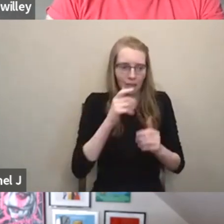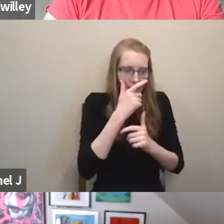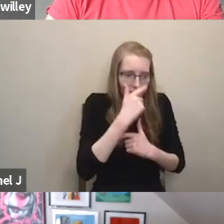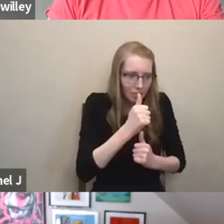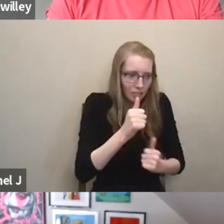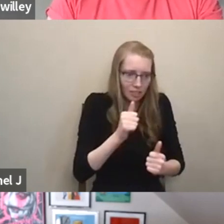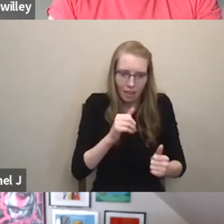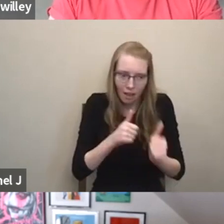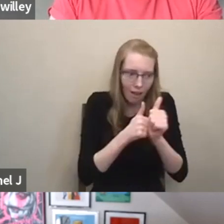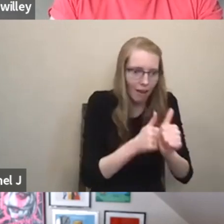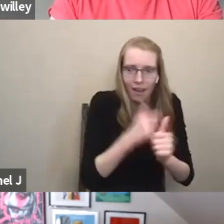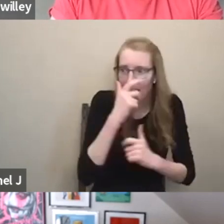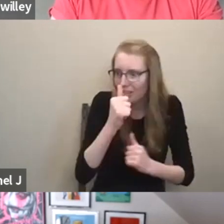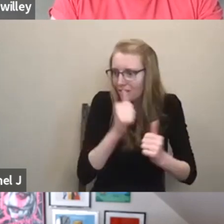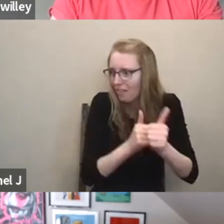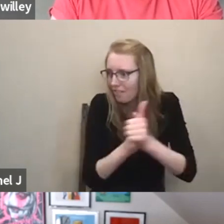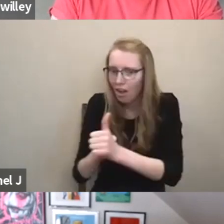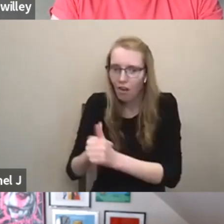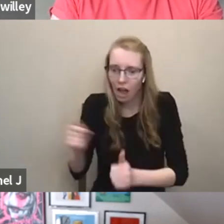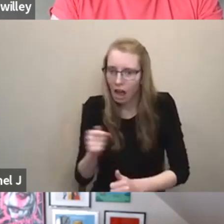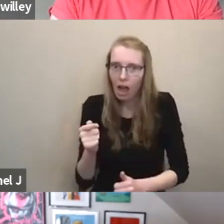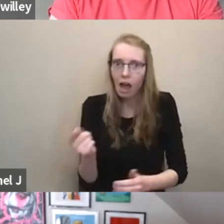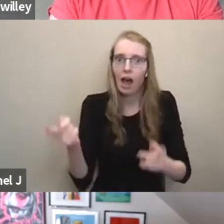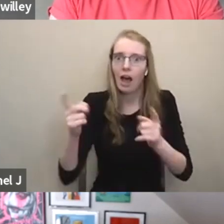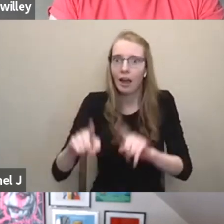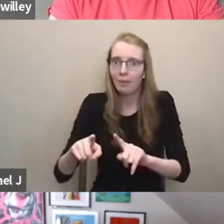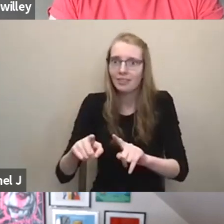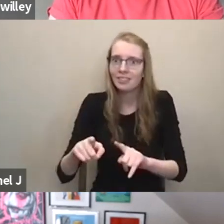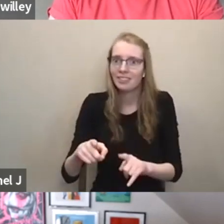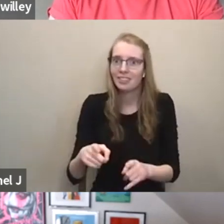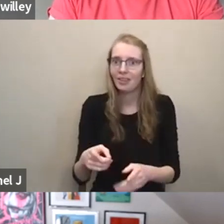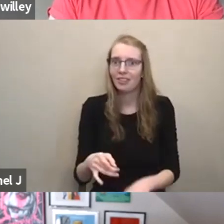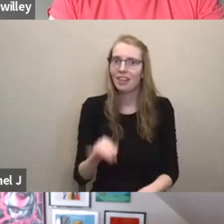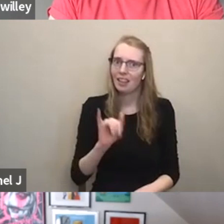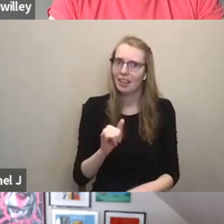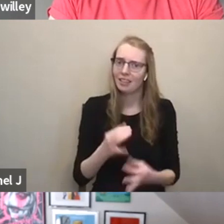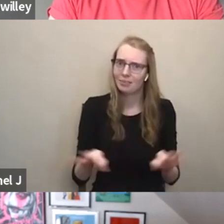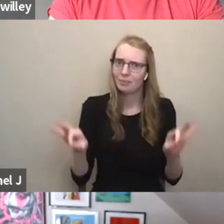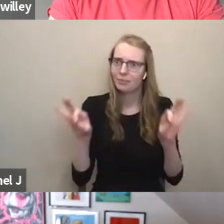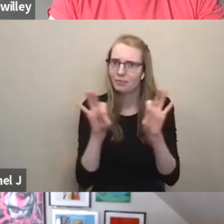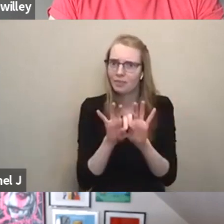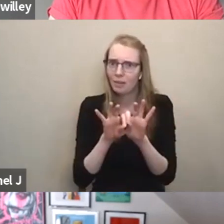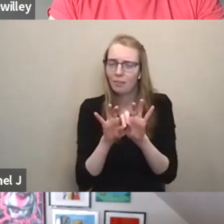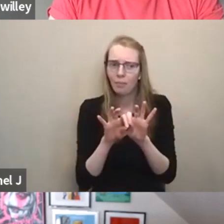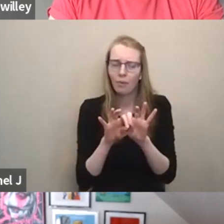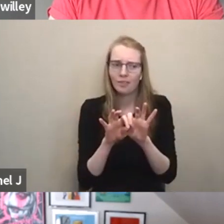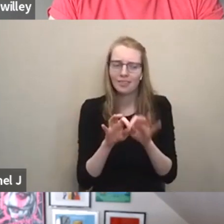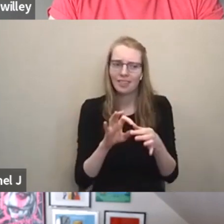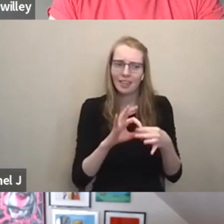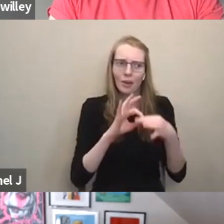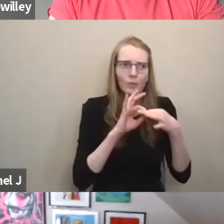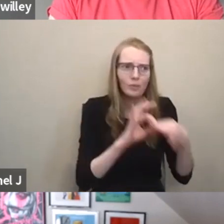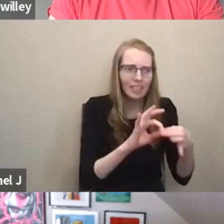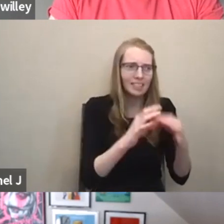helped, right? Like we haven't talked about vocation here and the kind of art that is important to us and the kind of relationships that are important to